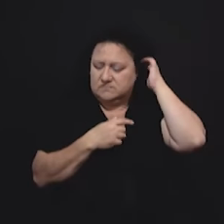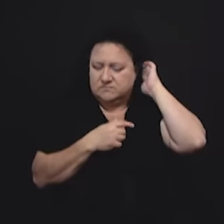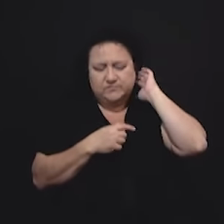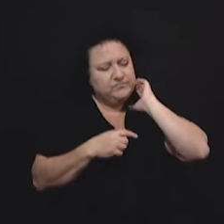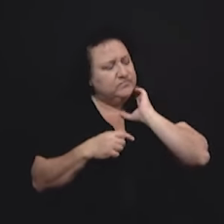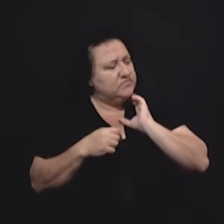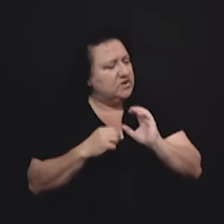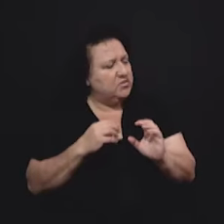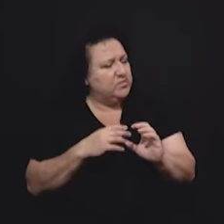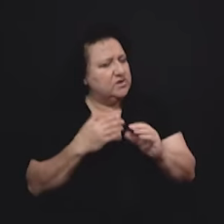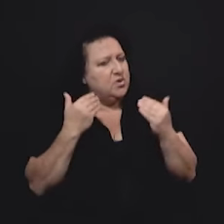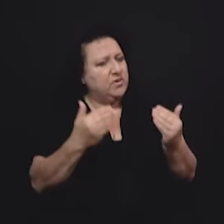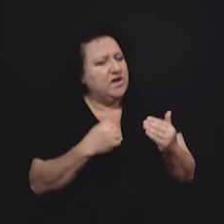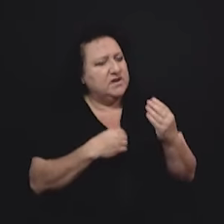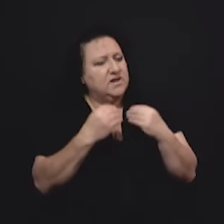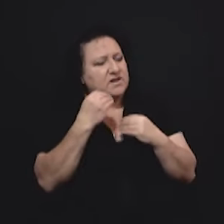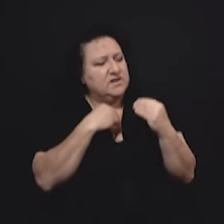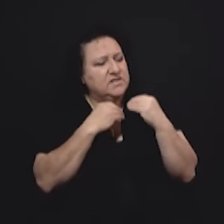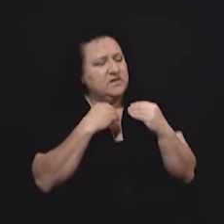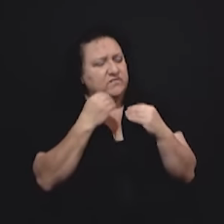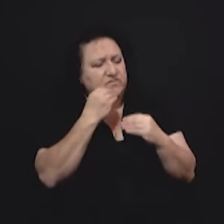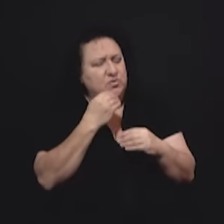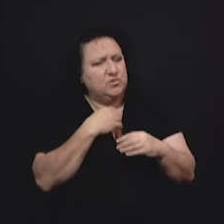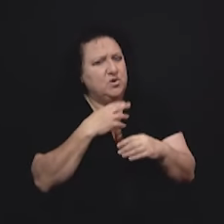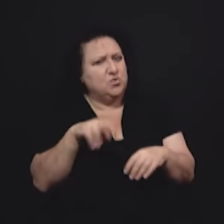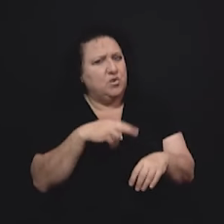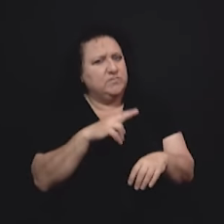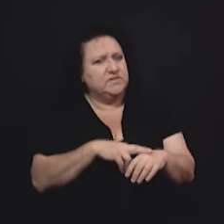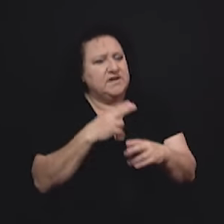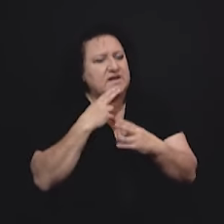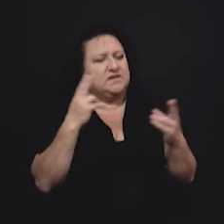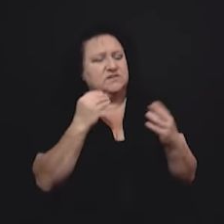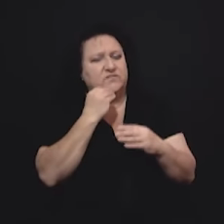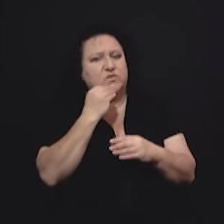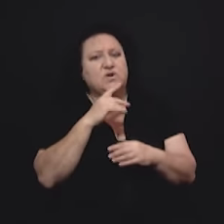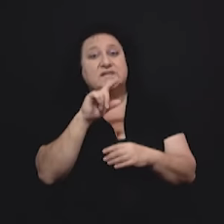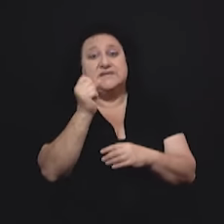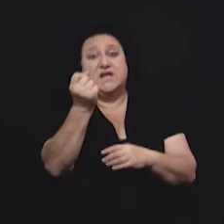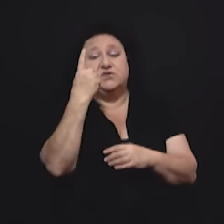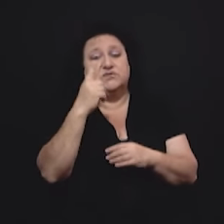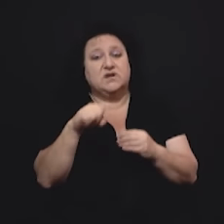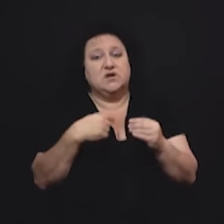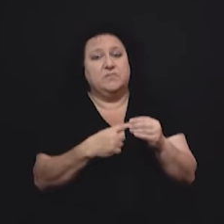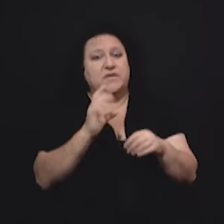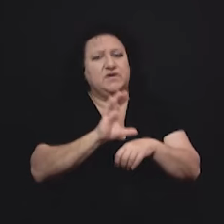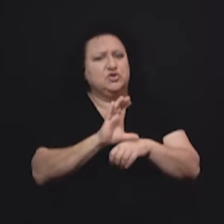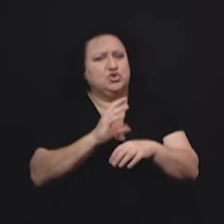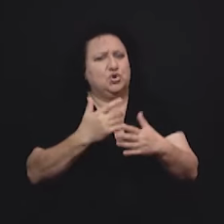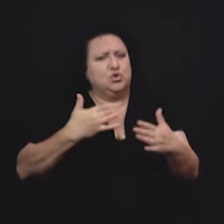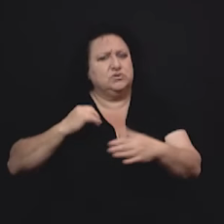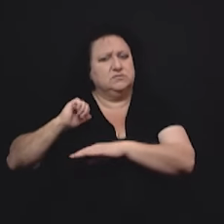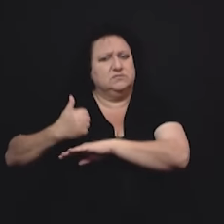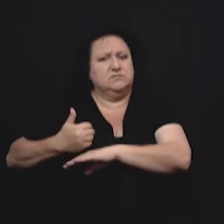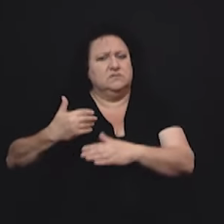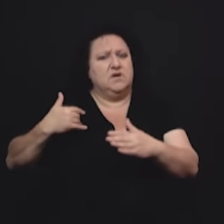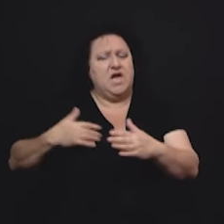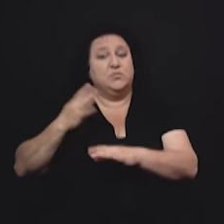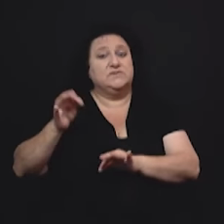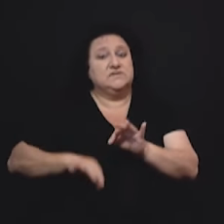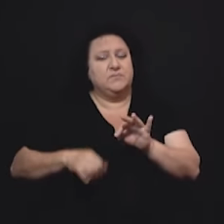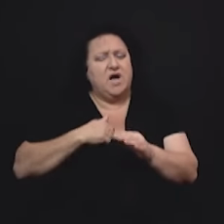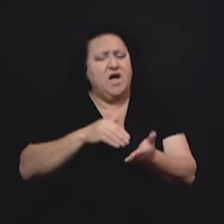ordinary, innocent food. This is what the understanding of the early church was. It was very simple. I